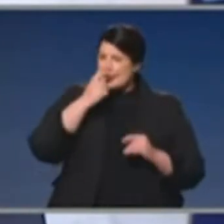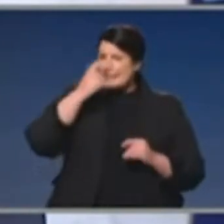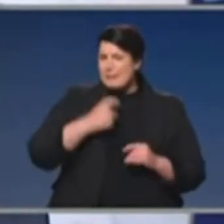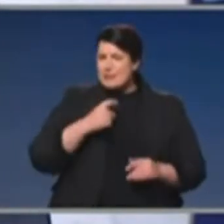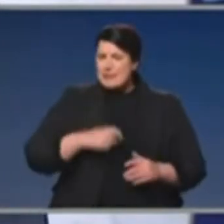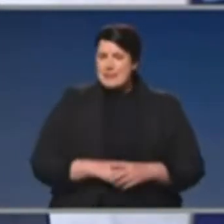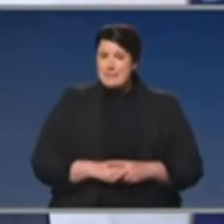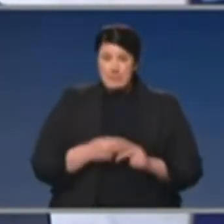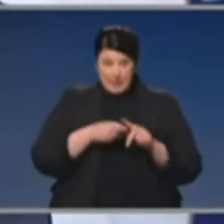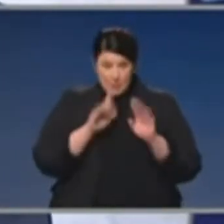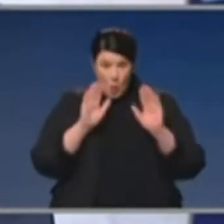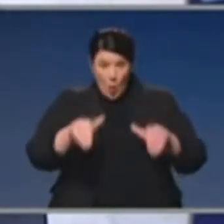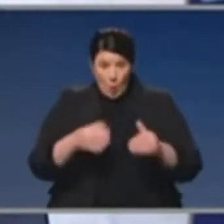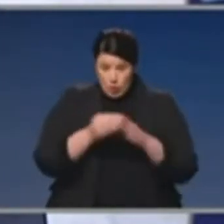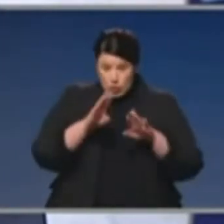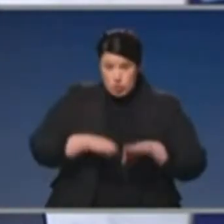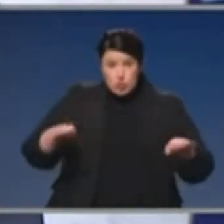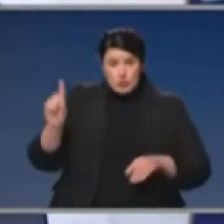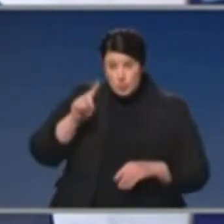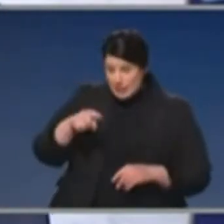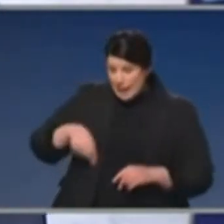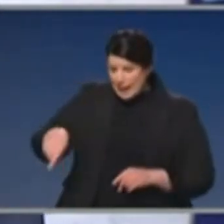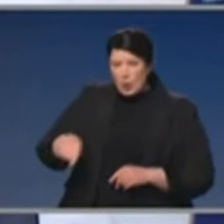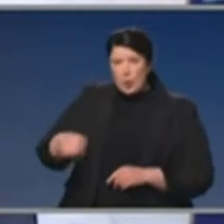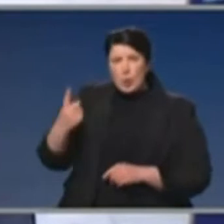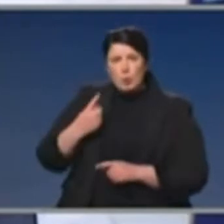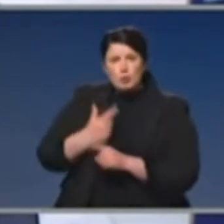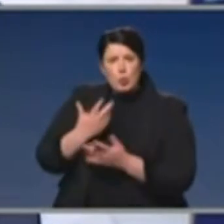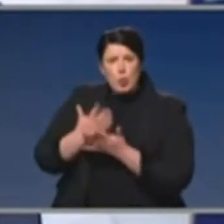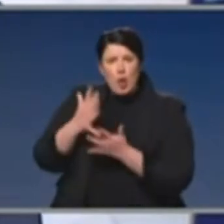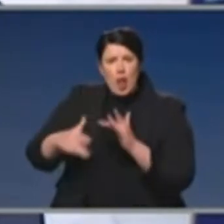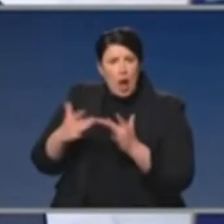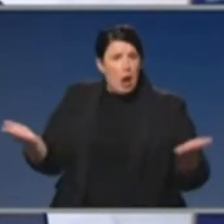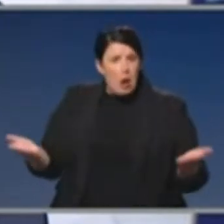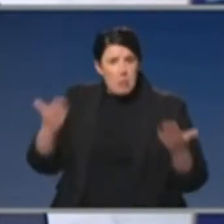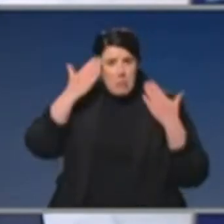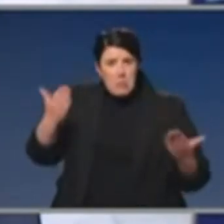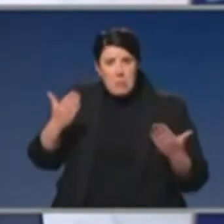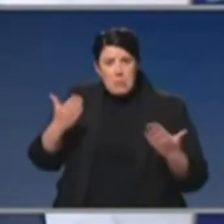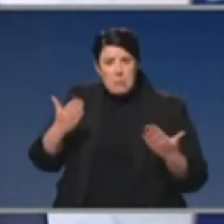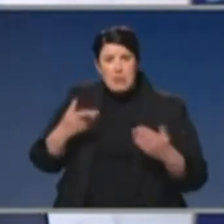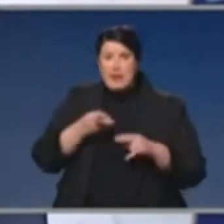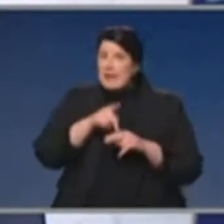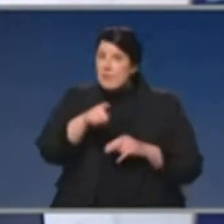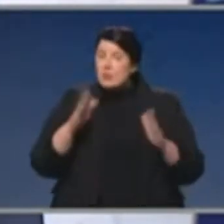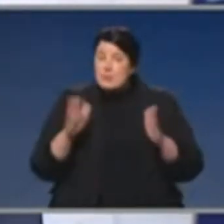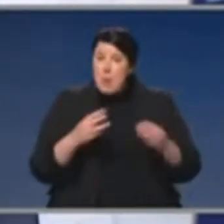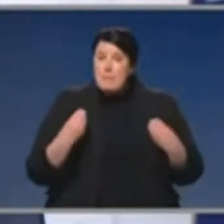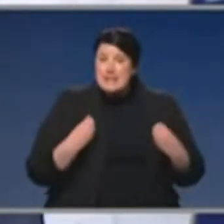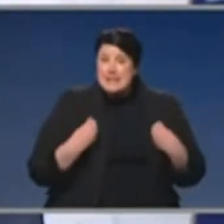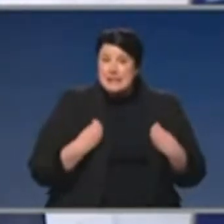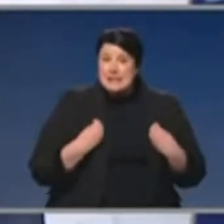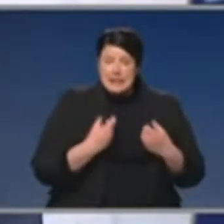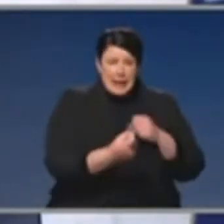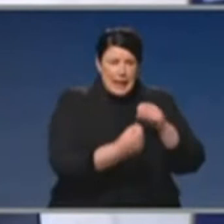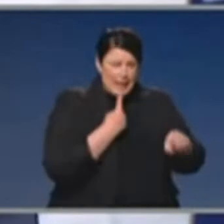you're at home with your kids today, you're worried about who they're chatting to online. And if you're in a small business, you're worried that the next